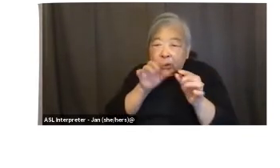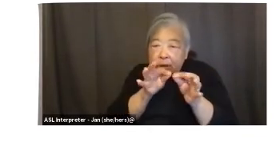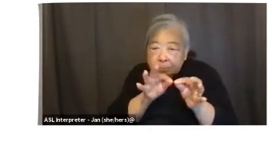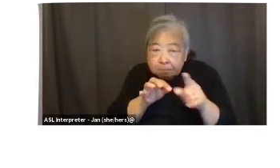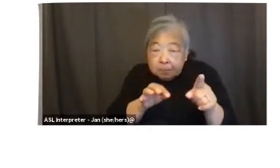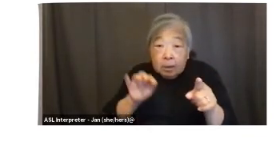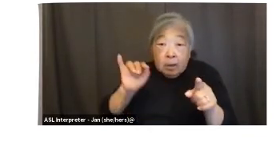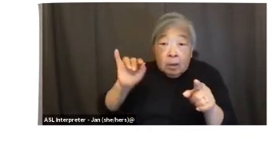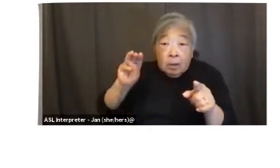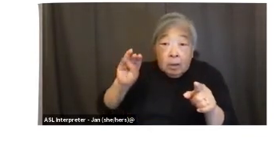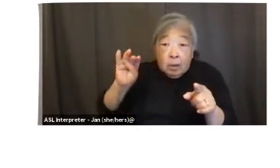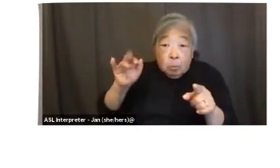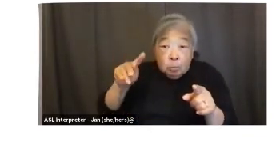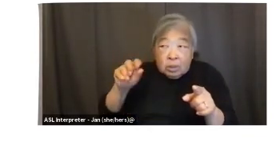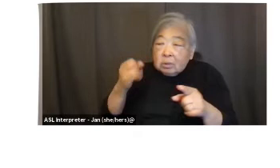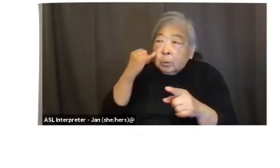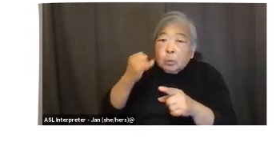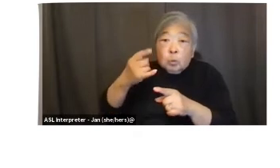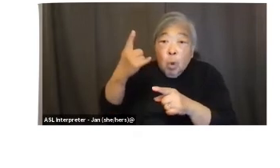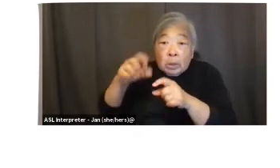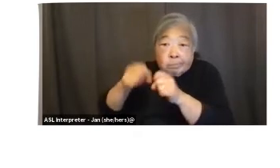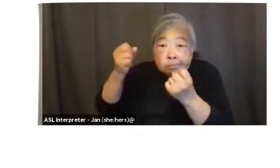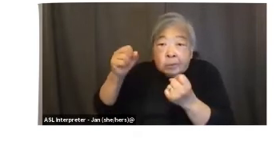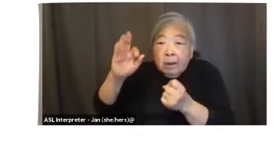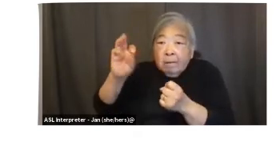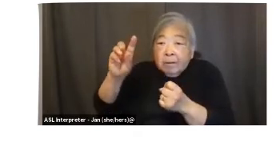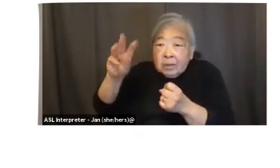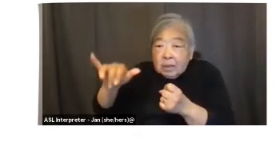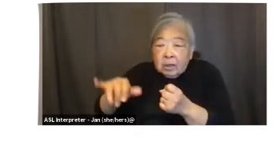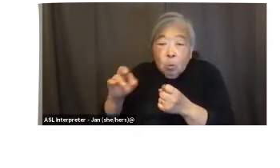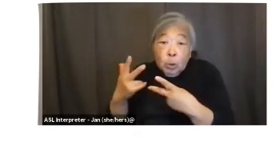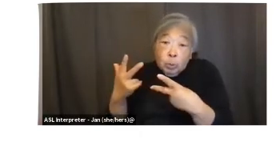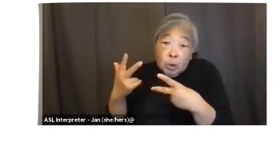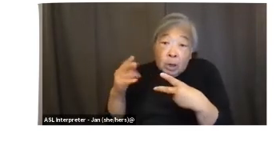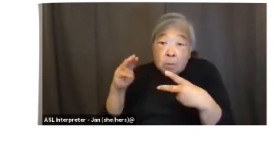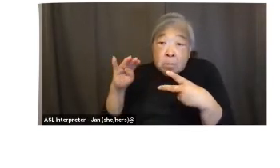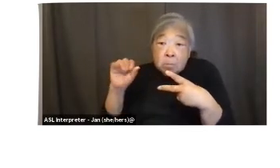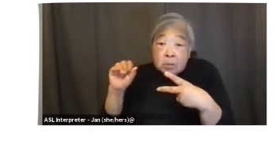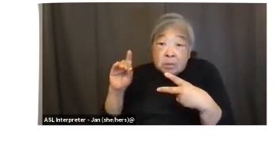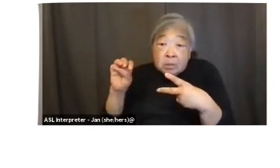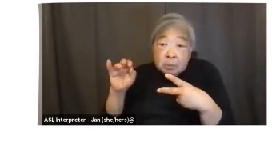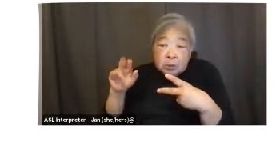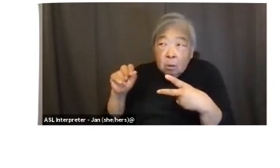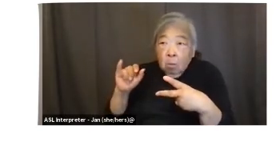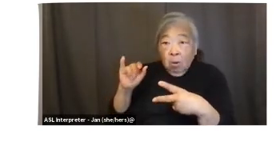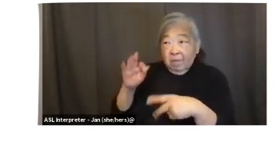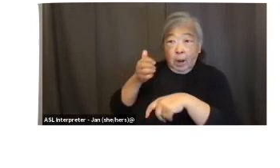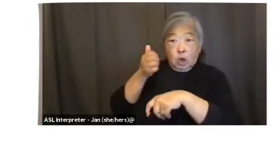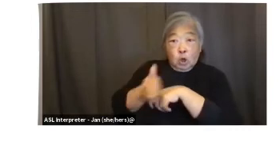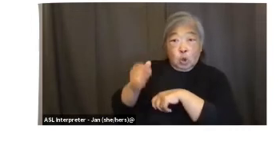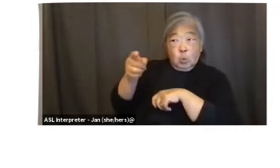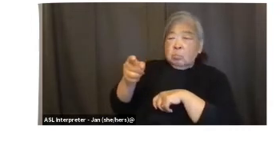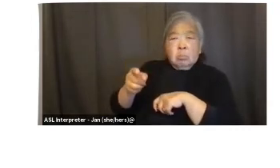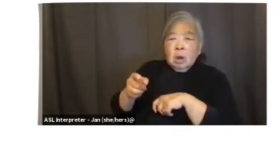with 1 felony, 3 misdemeanors, or who have been accused of gang involvement, accused, you just have to be